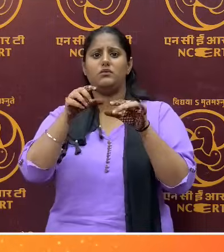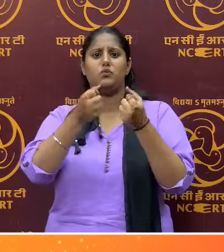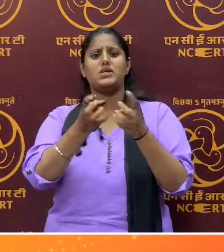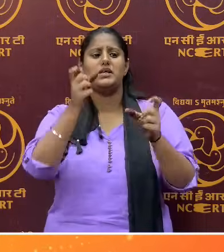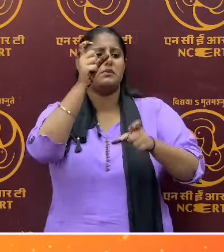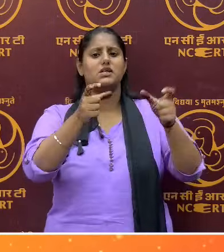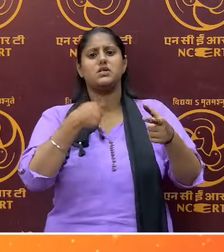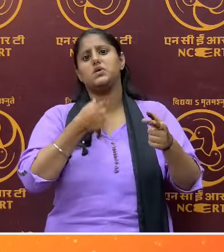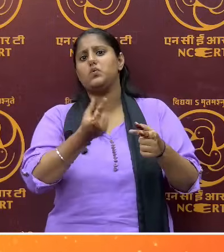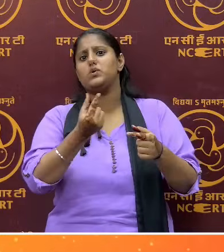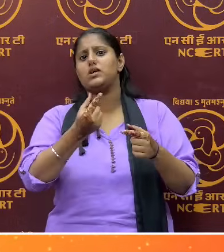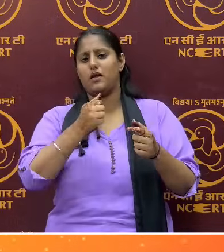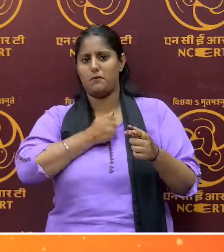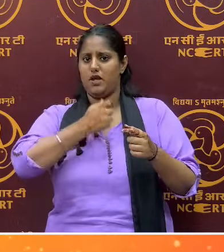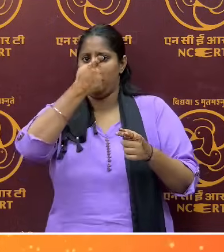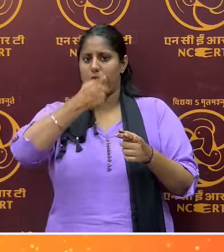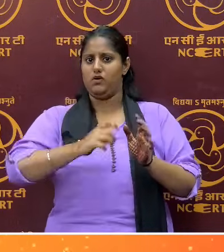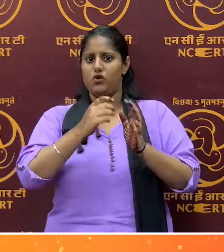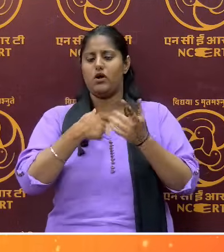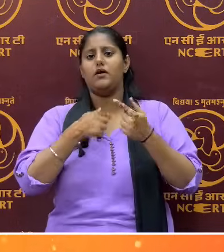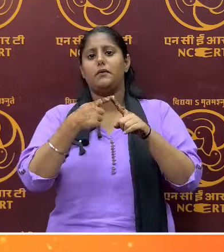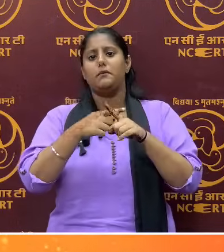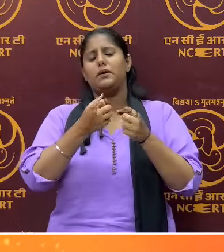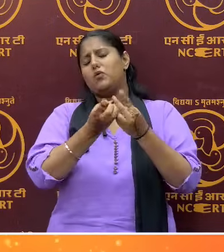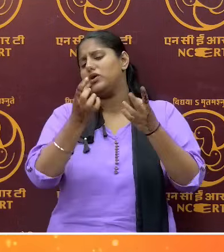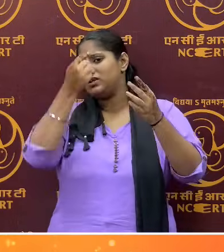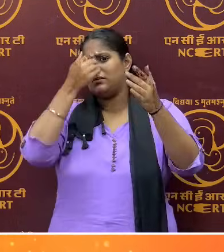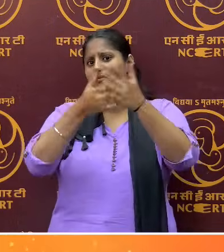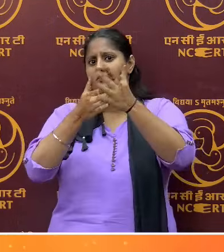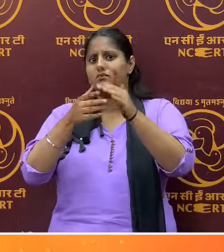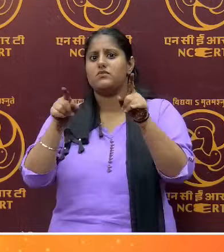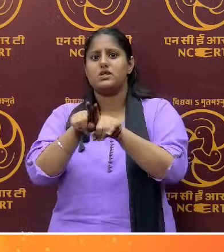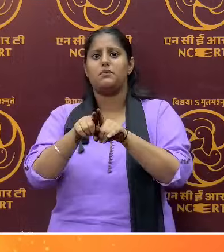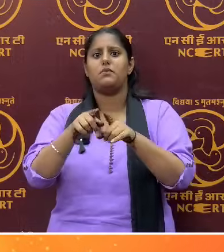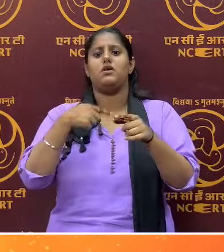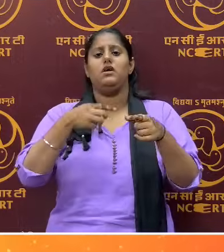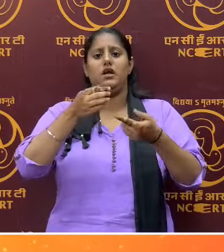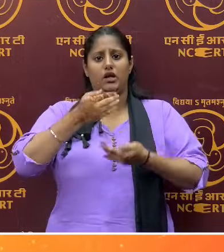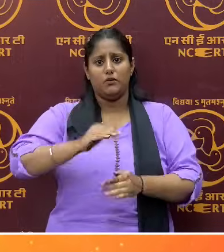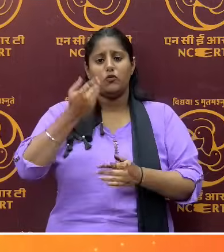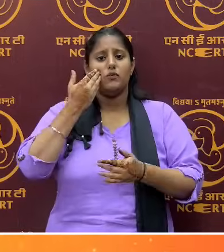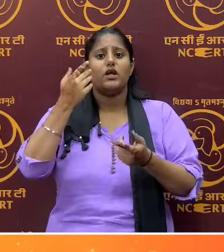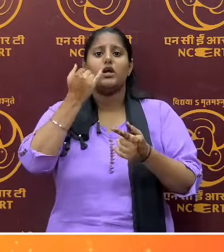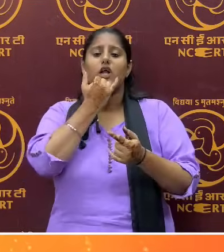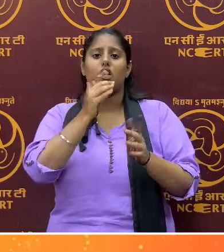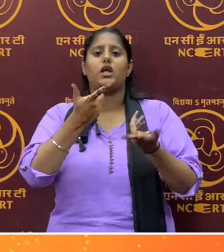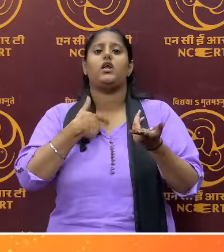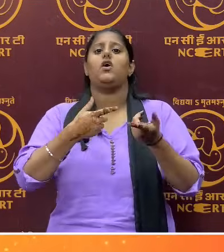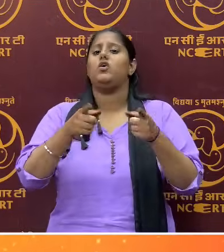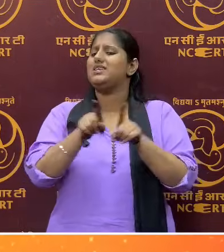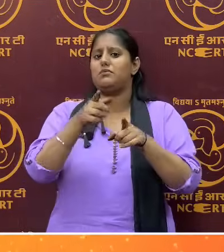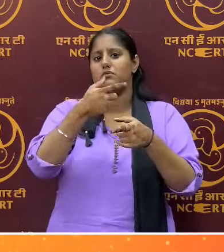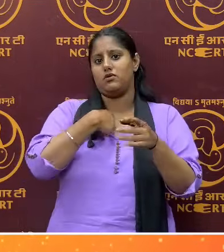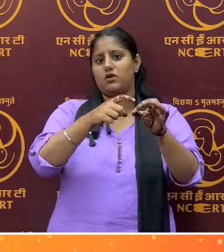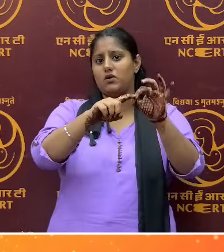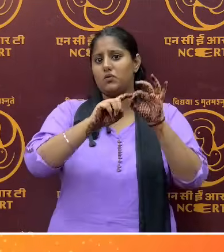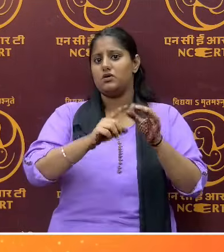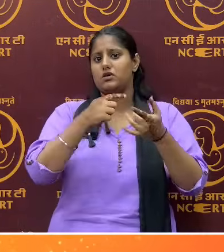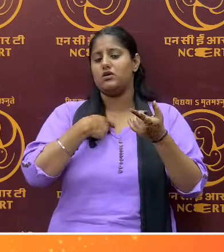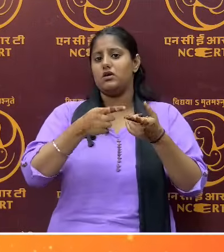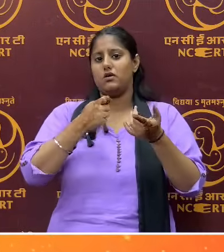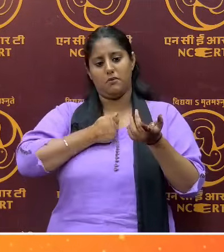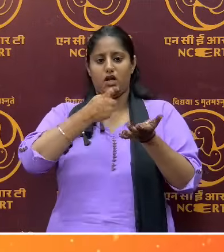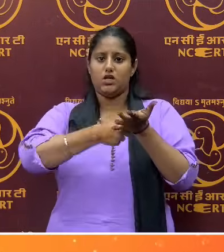Meri Pehchaan, and they are facing issues like special educators, at time date of birth is being shown incorrectly, then I've got this question also, that I have